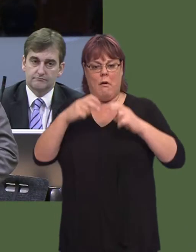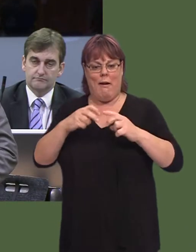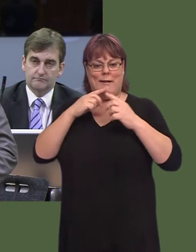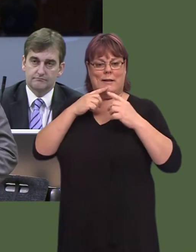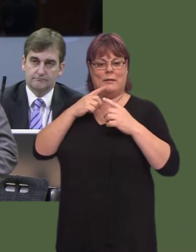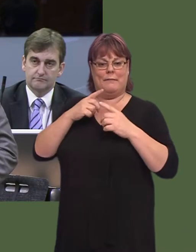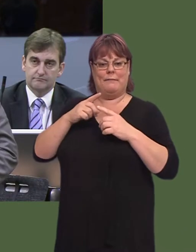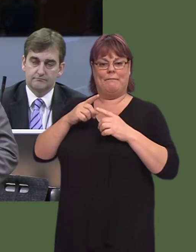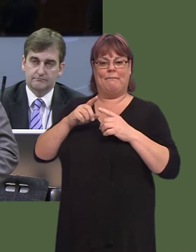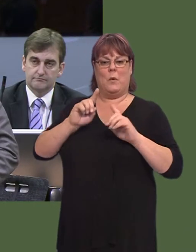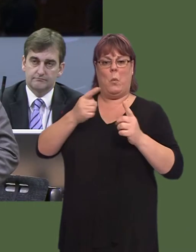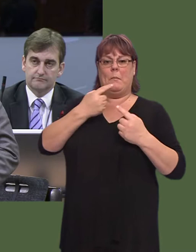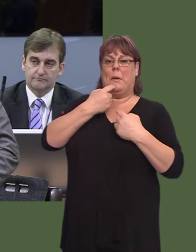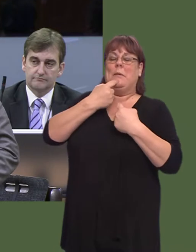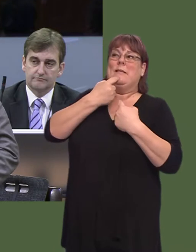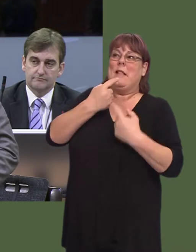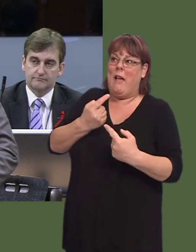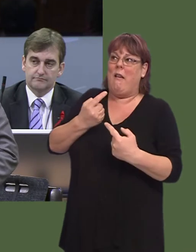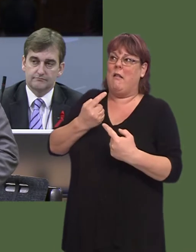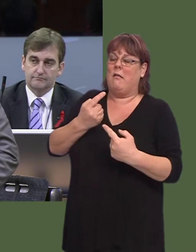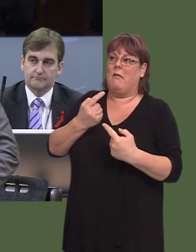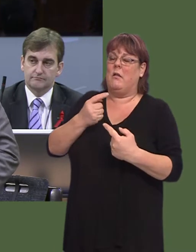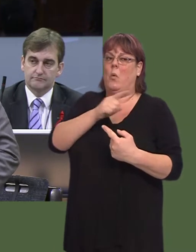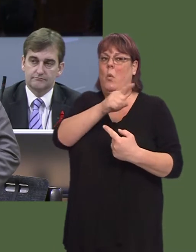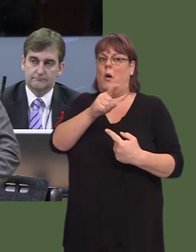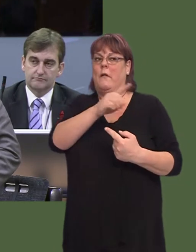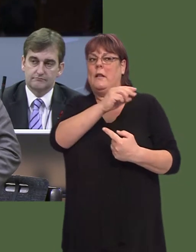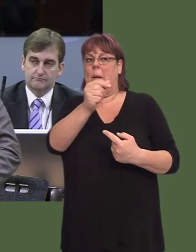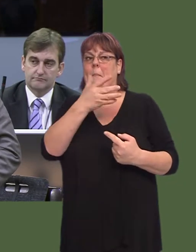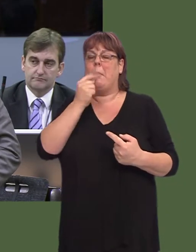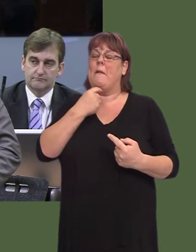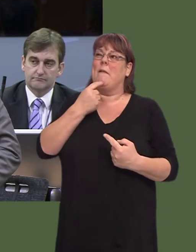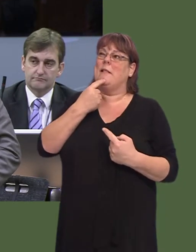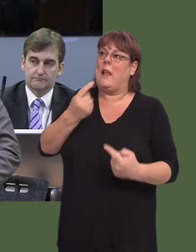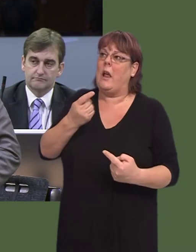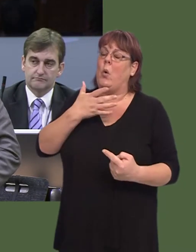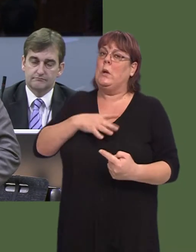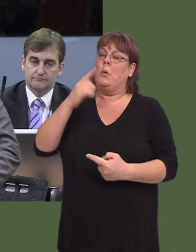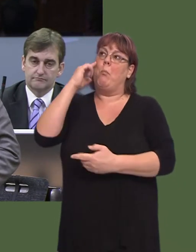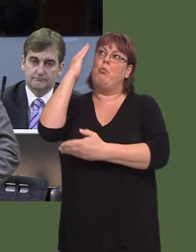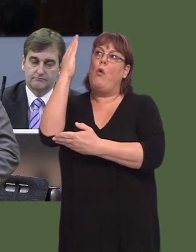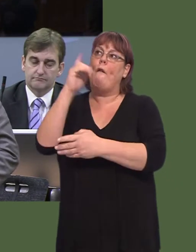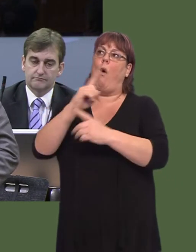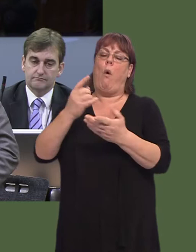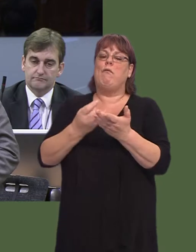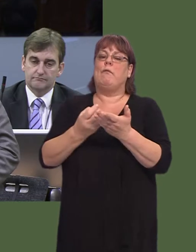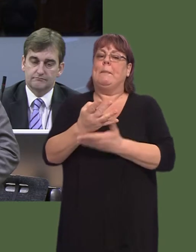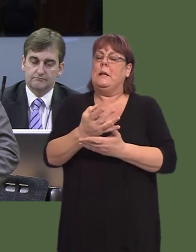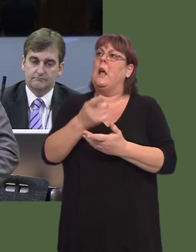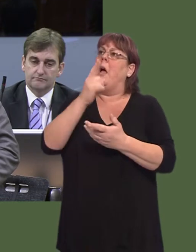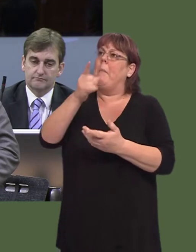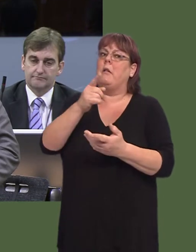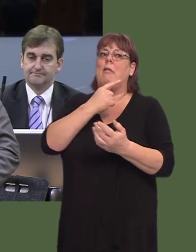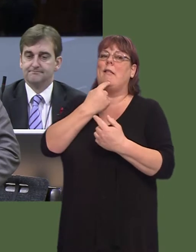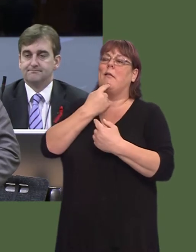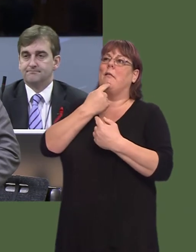specifically dealing with allegations, and I level this, allegations which need to either be proved or dismissed, and